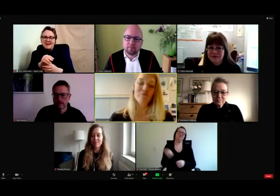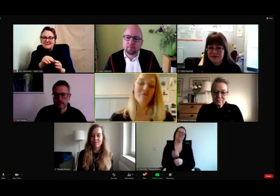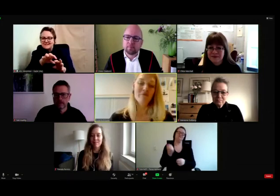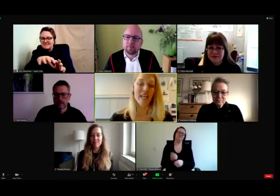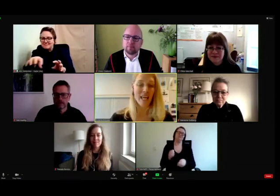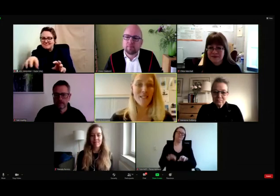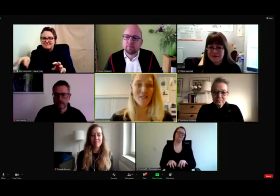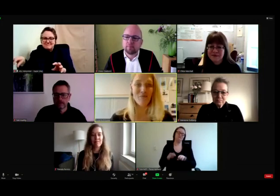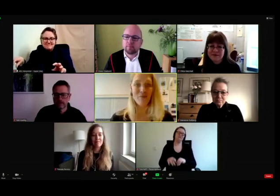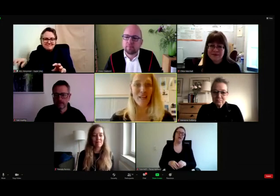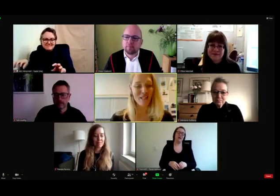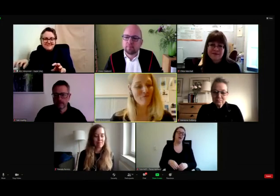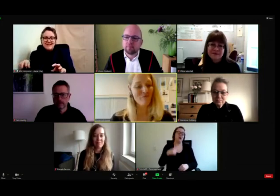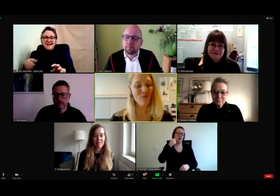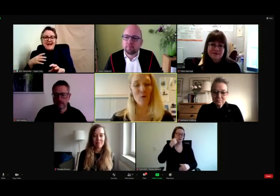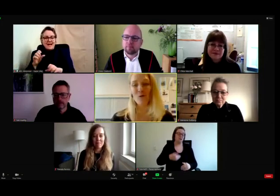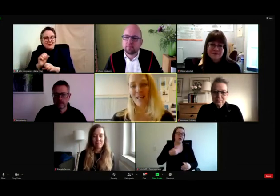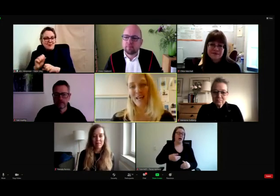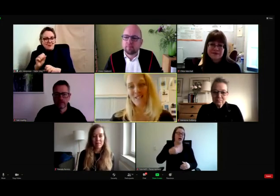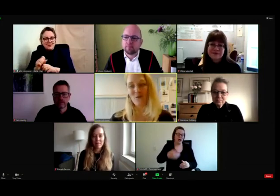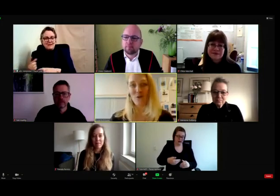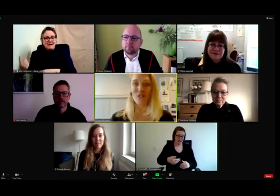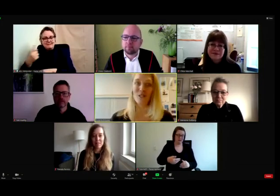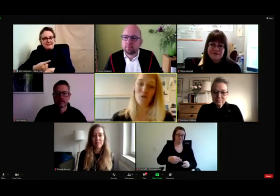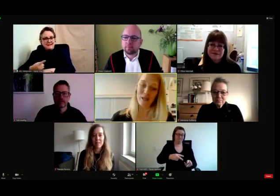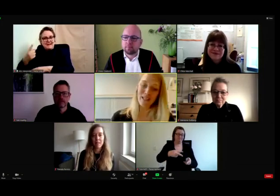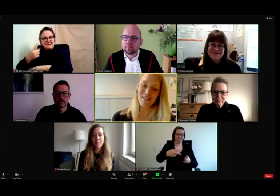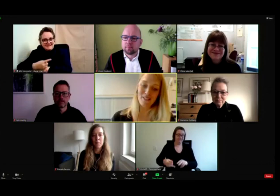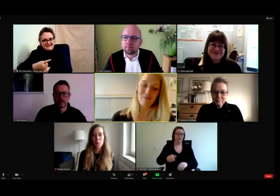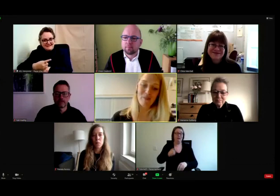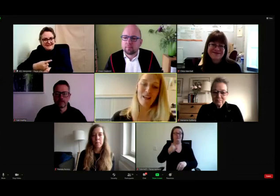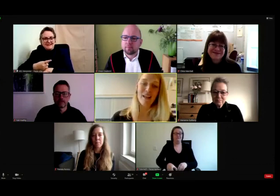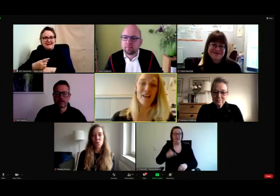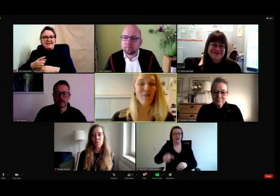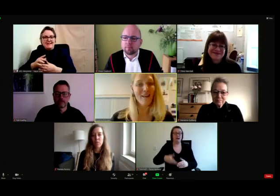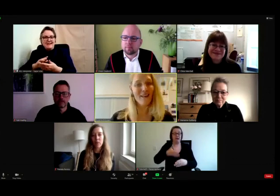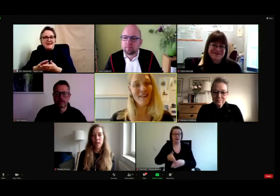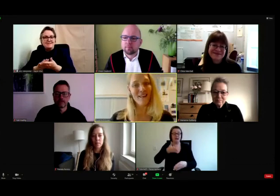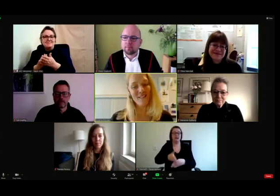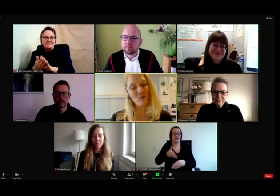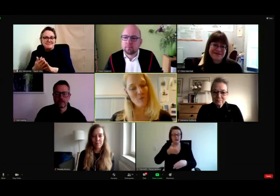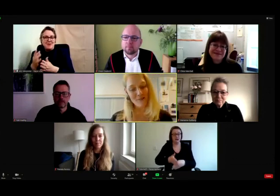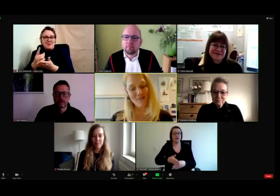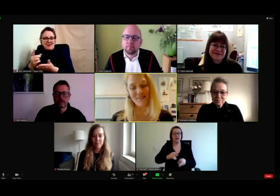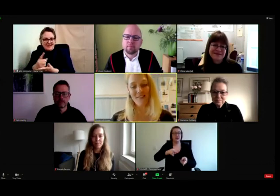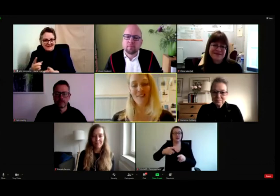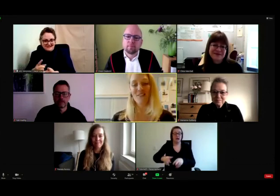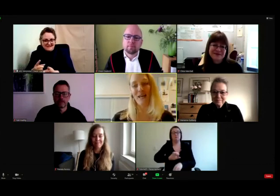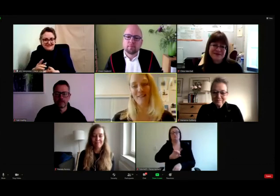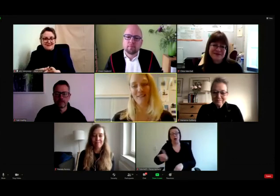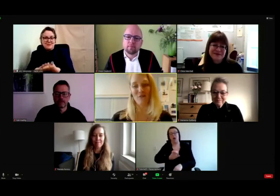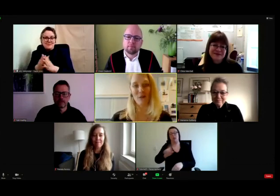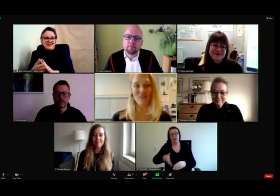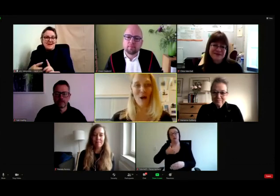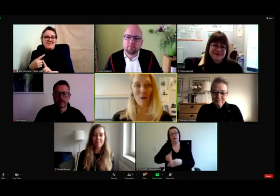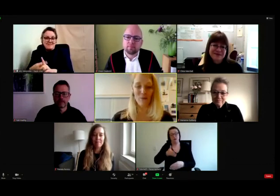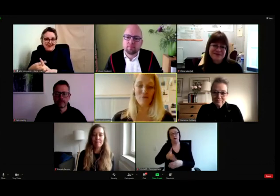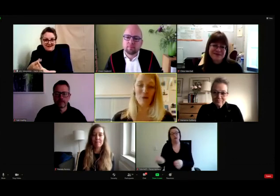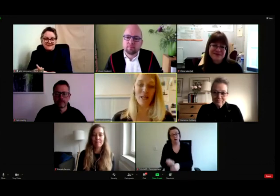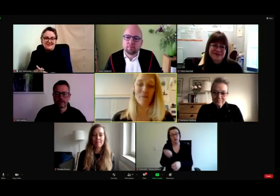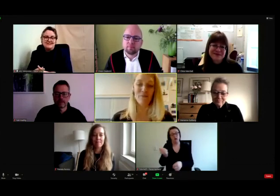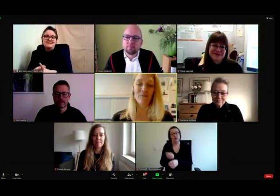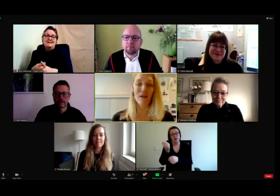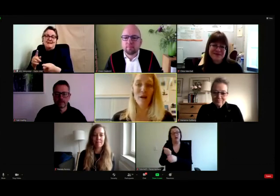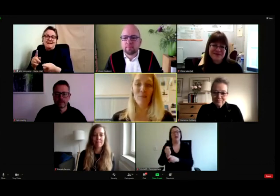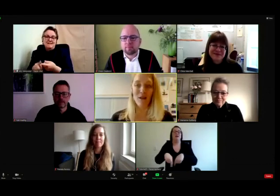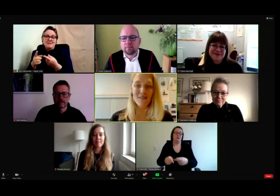this for days, and those days turned into weeks, and finally into months to get the script